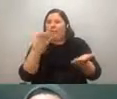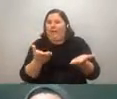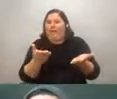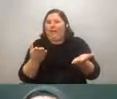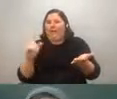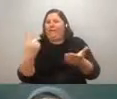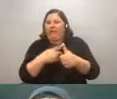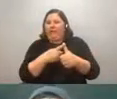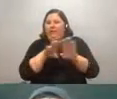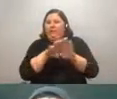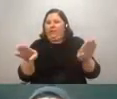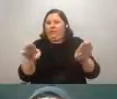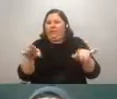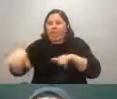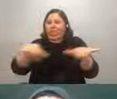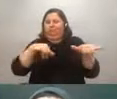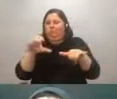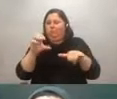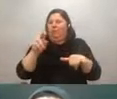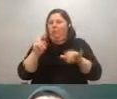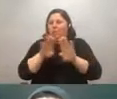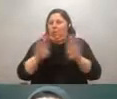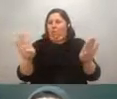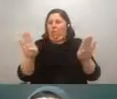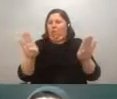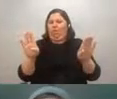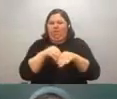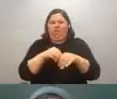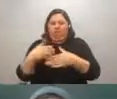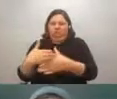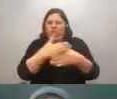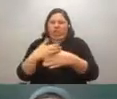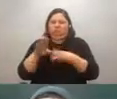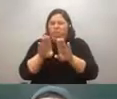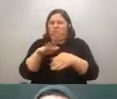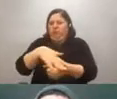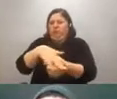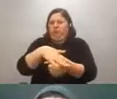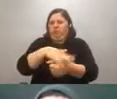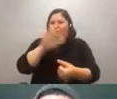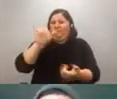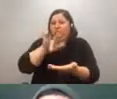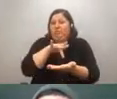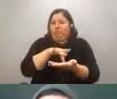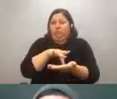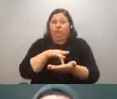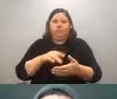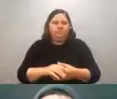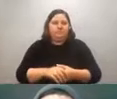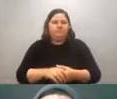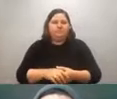uh common wall um which is in the common area of um the center let's see